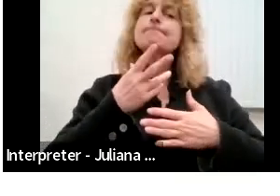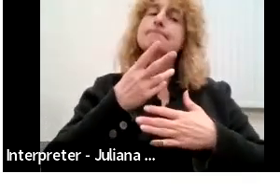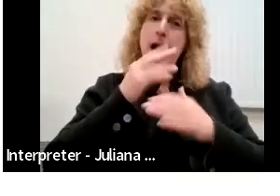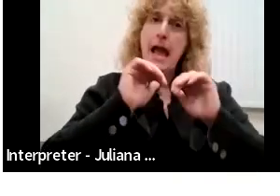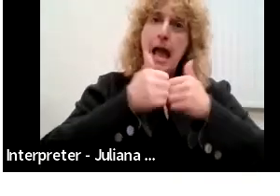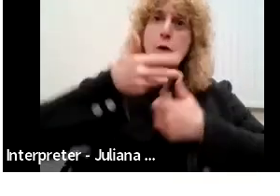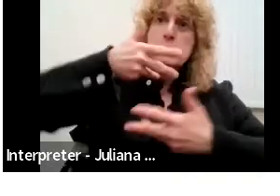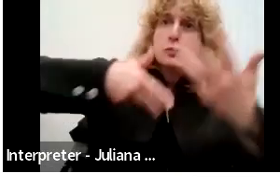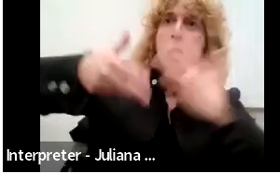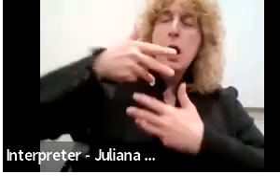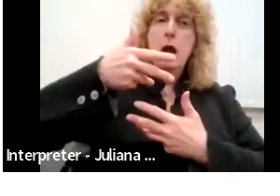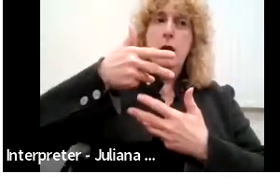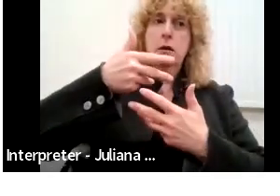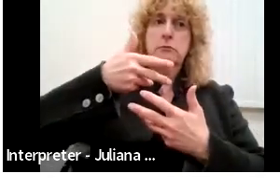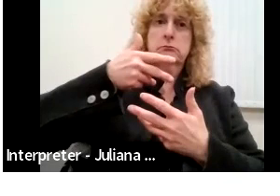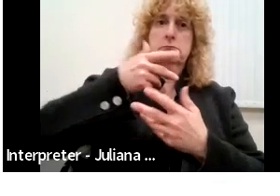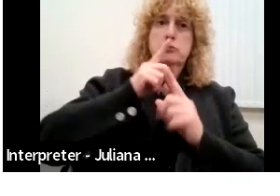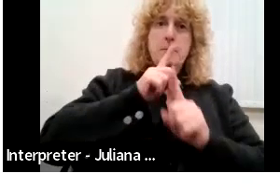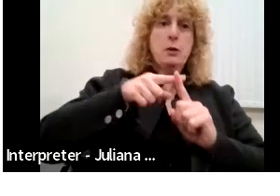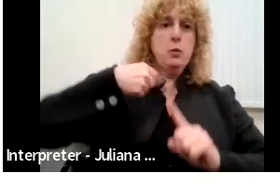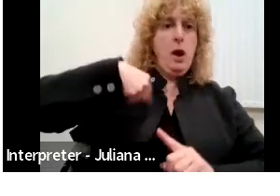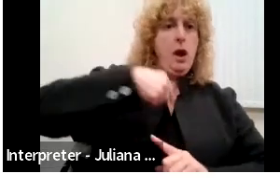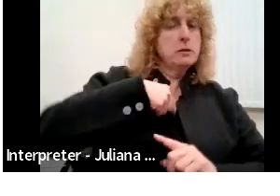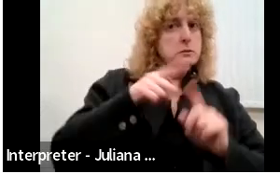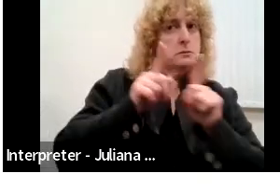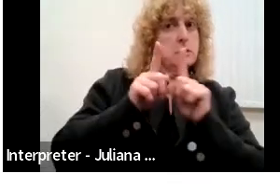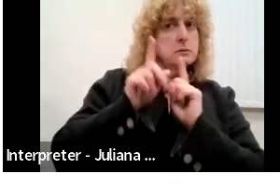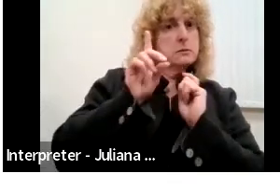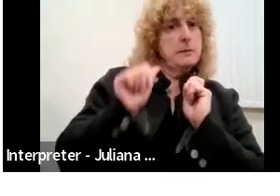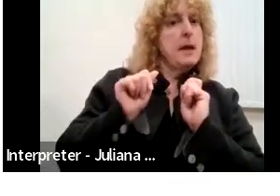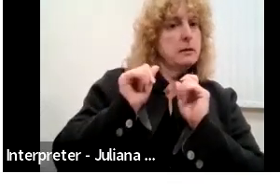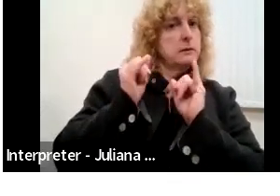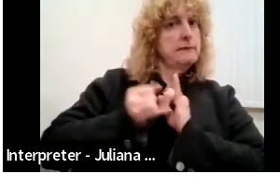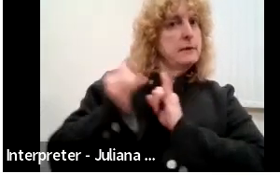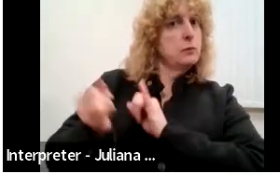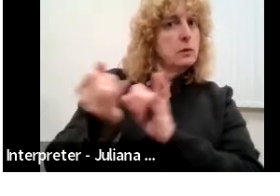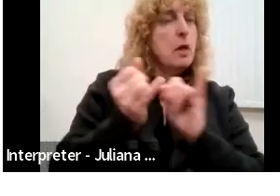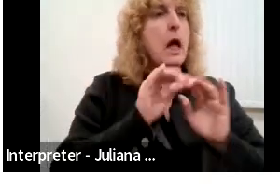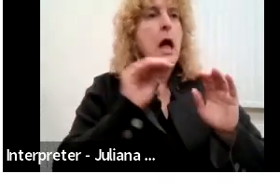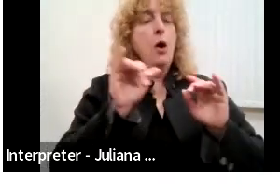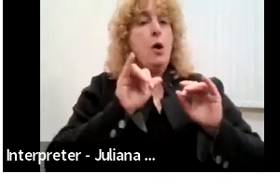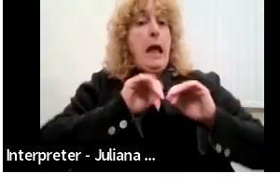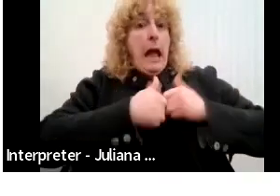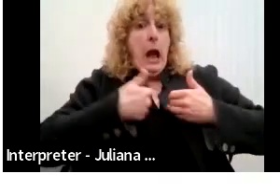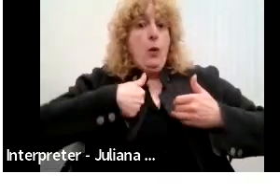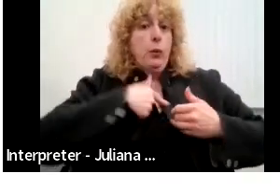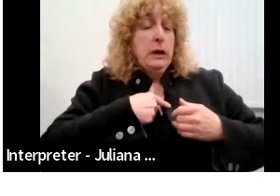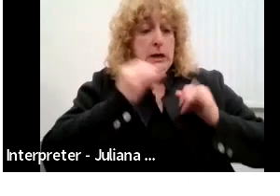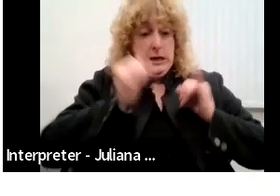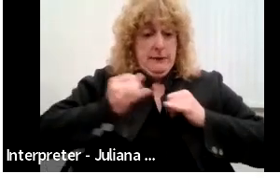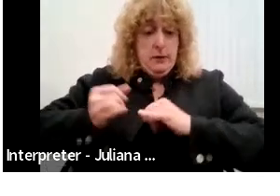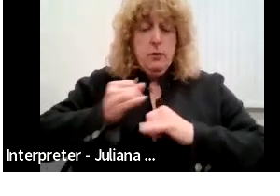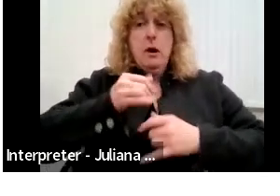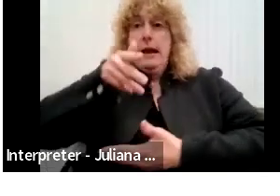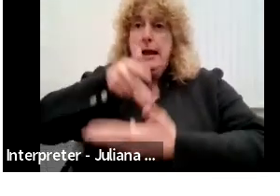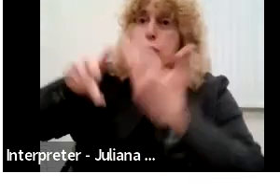society interacts with us as individuals with disabilities and how we as individuals with disabilities interact with society